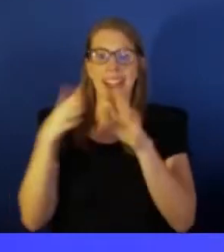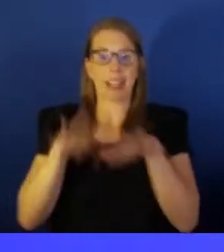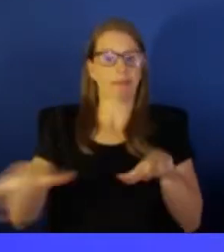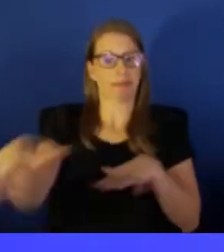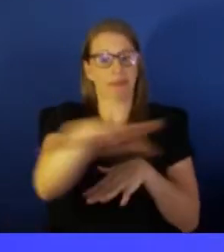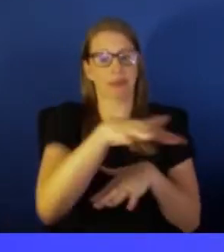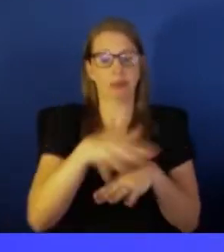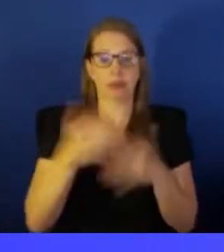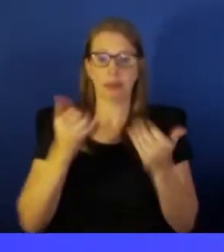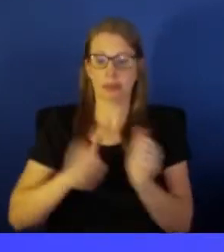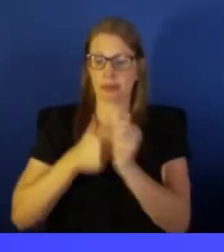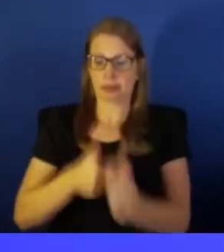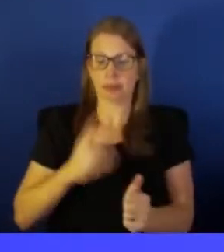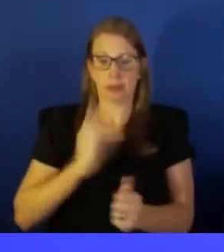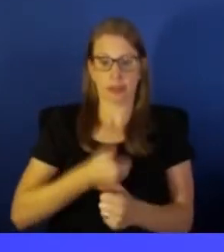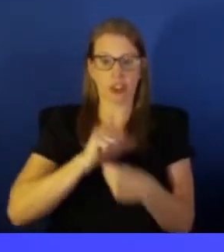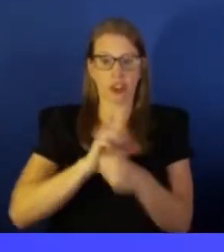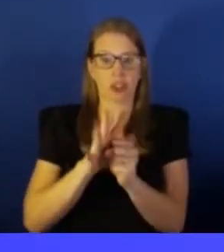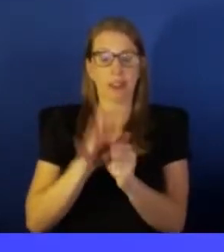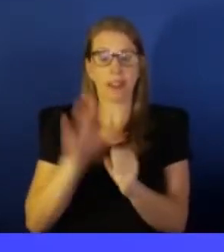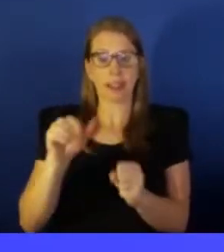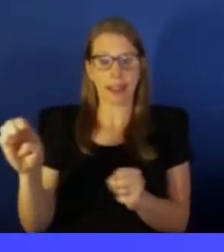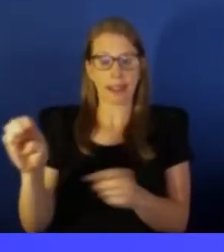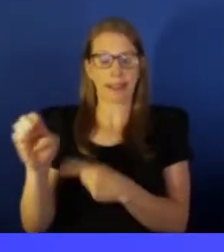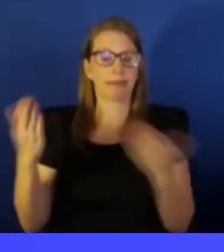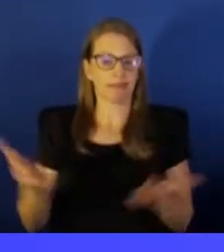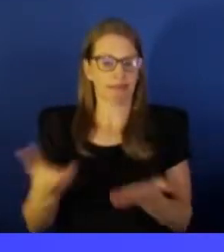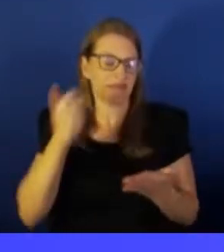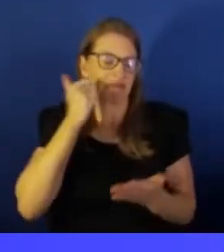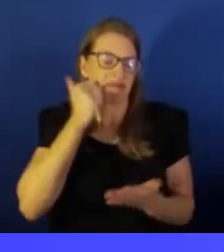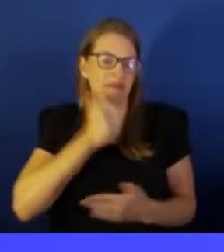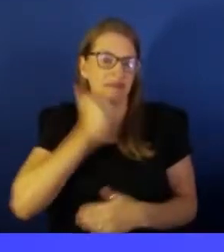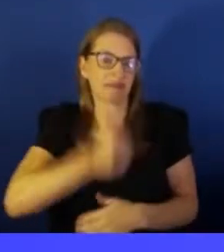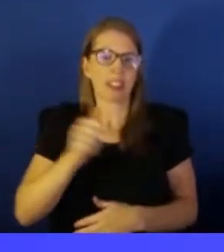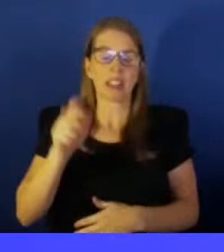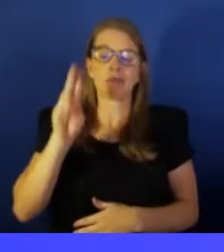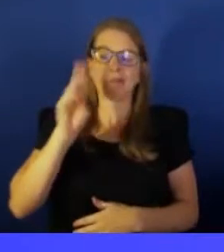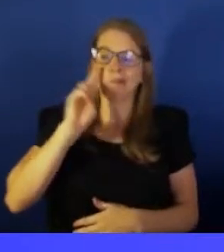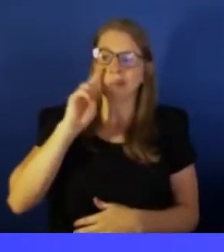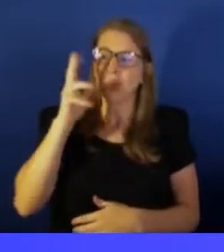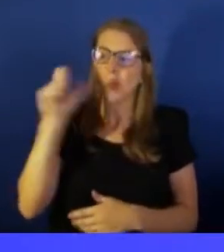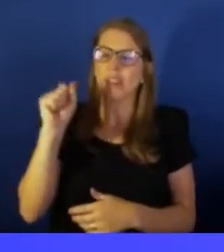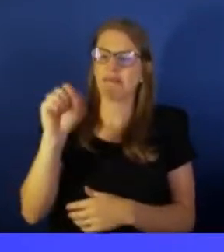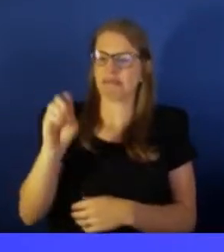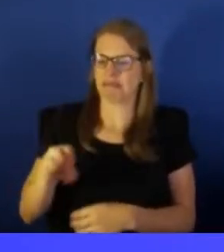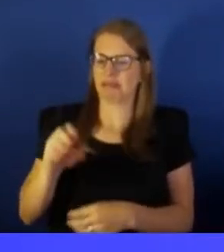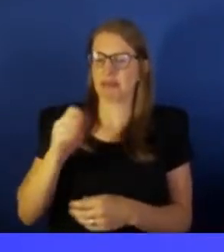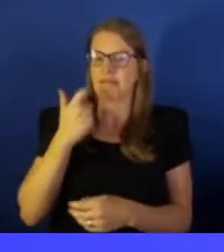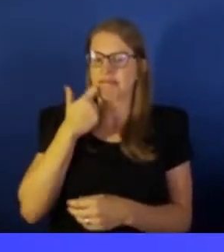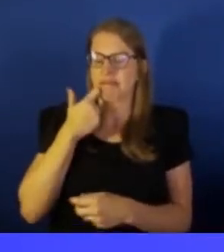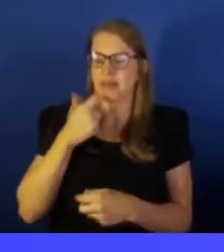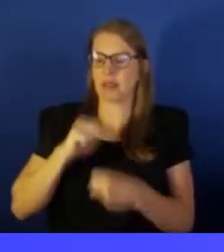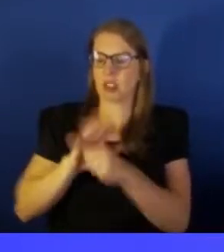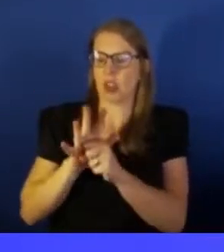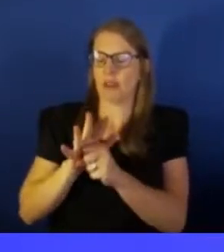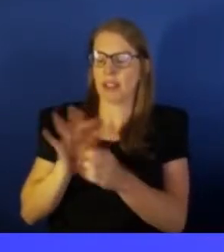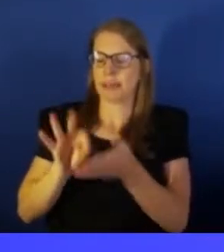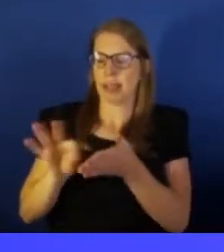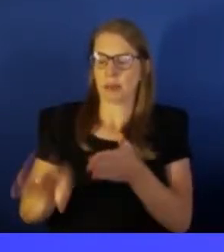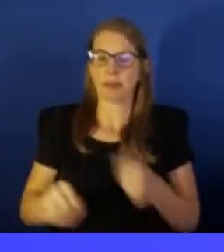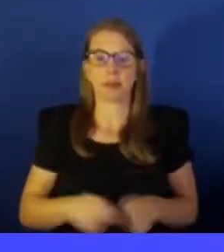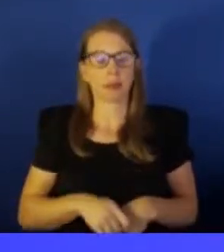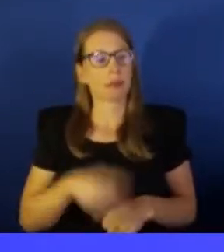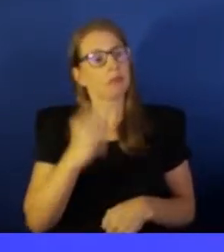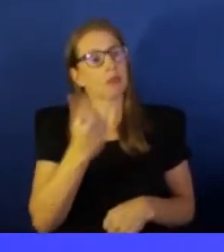our COVID cases here daily. Dr. Dana Hawkinson will join us with the latest COVID count and how green spaces can help